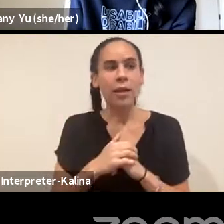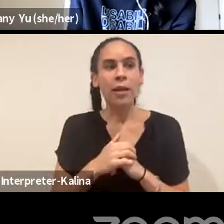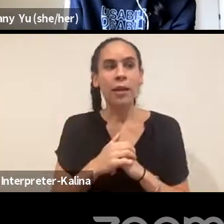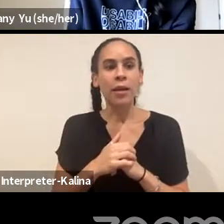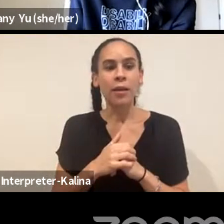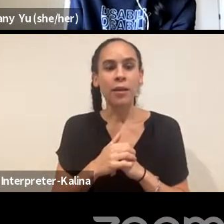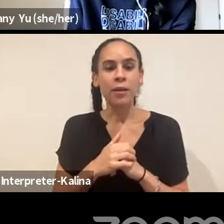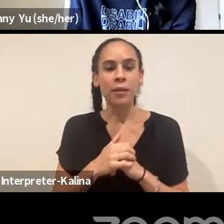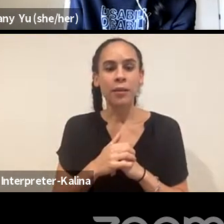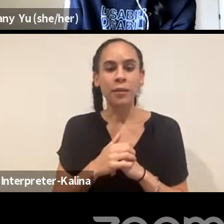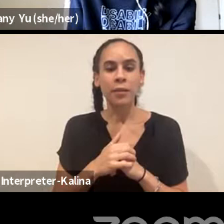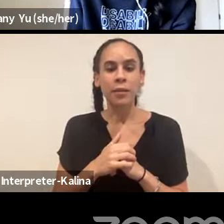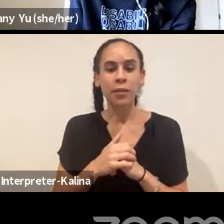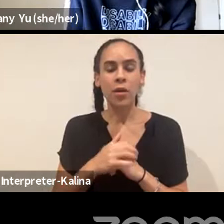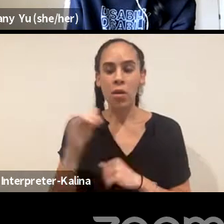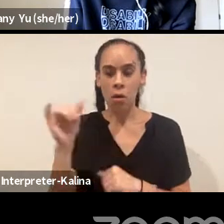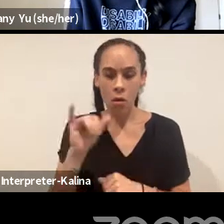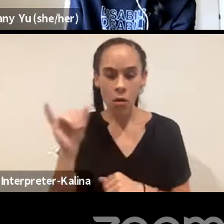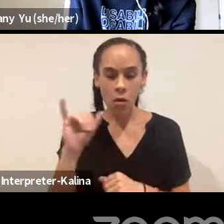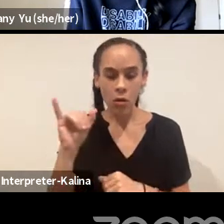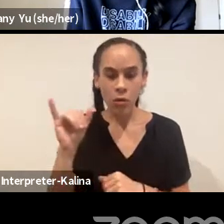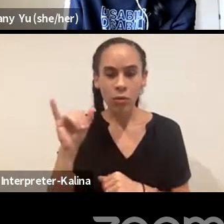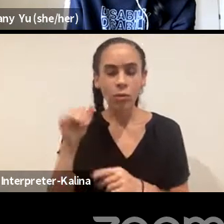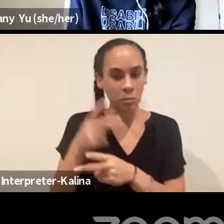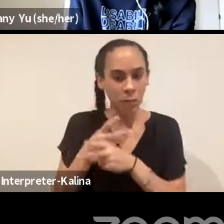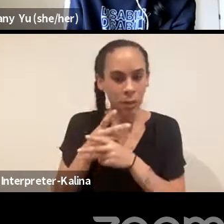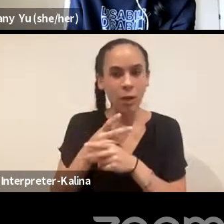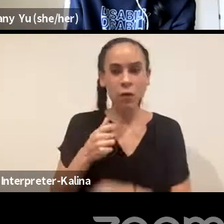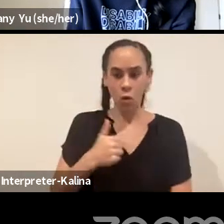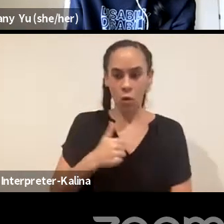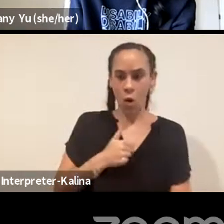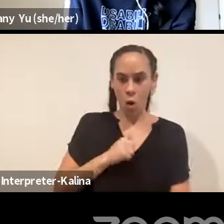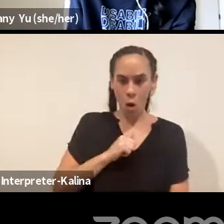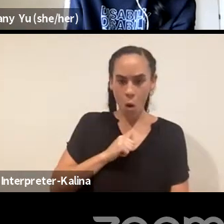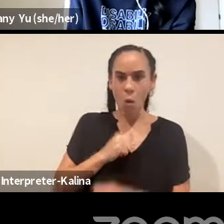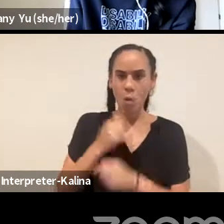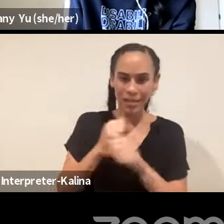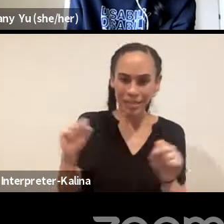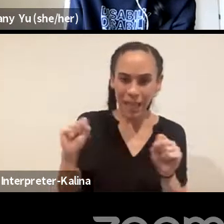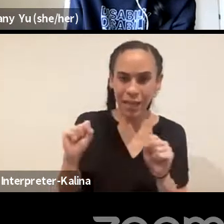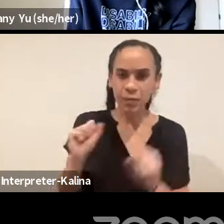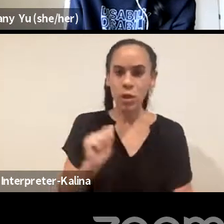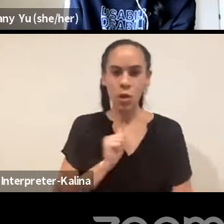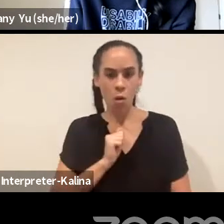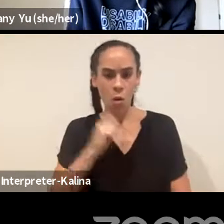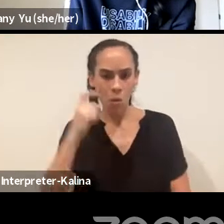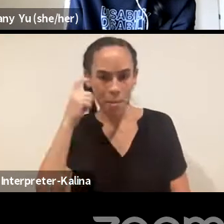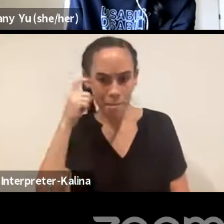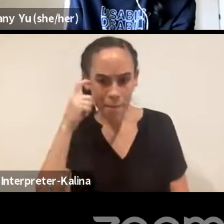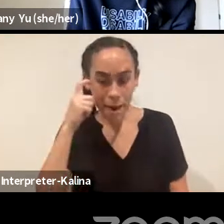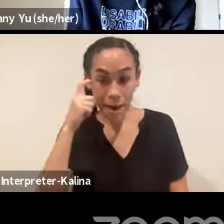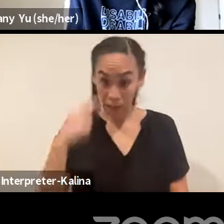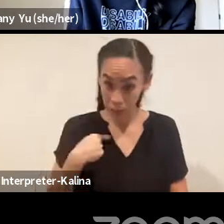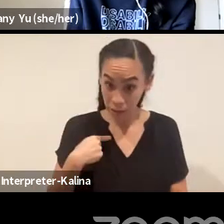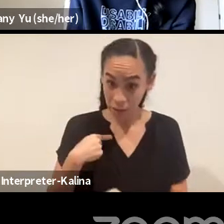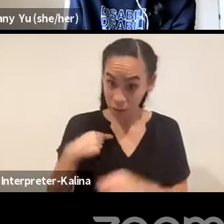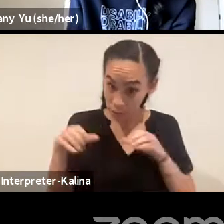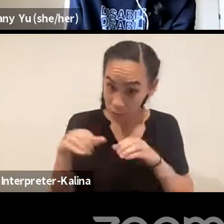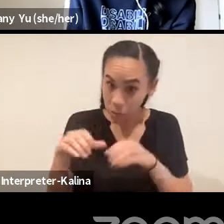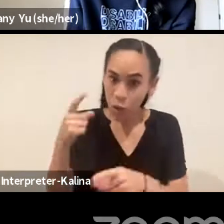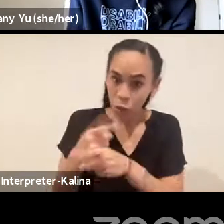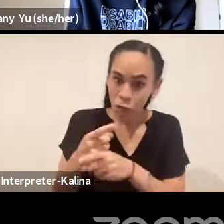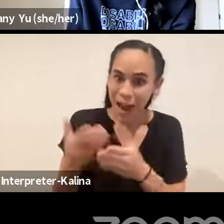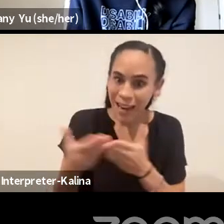your own safety, your own mind, your own state of being, right? Like how are you doing the right thing, trying to